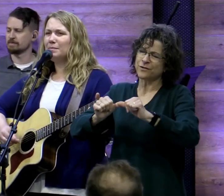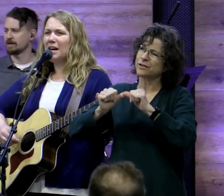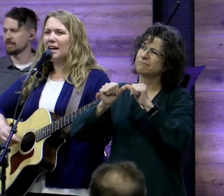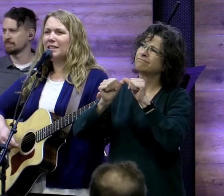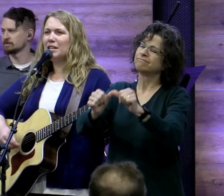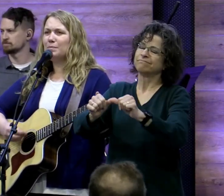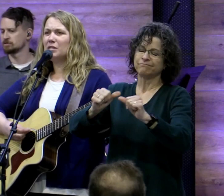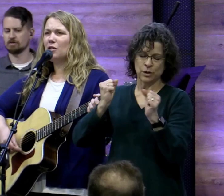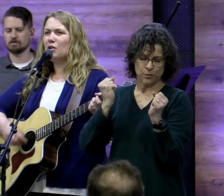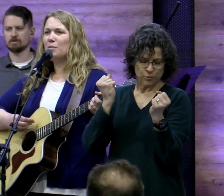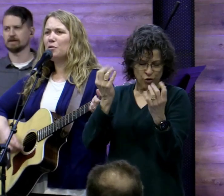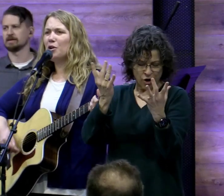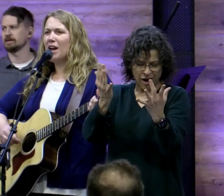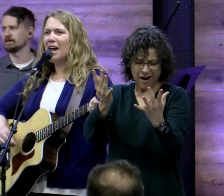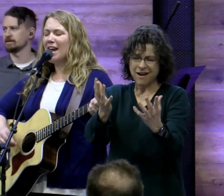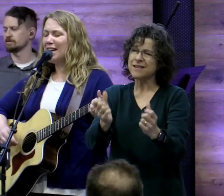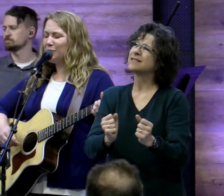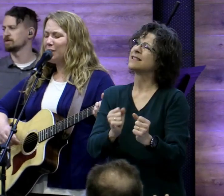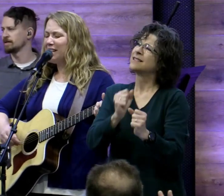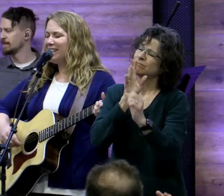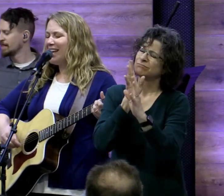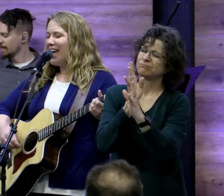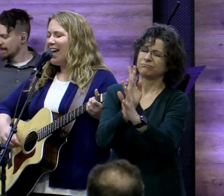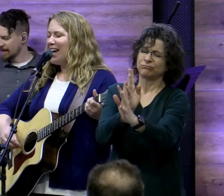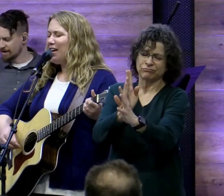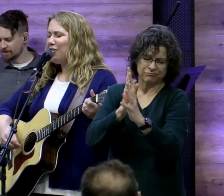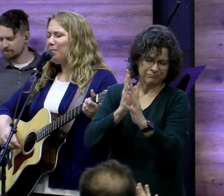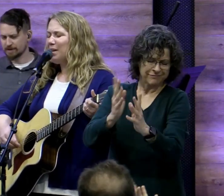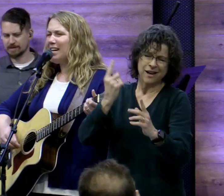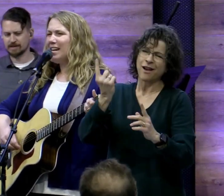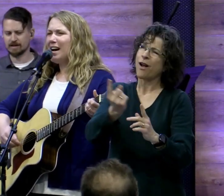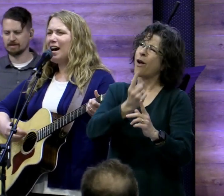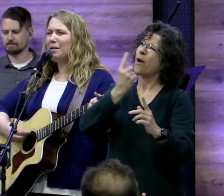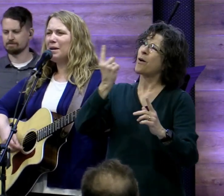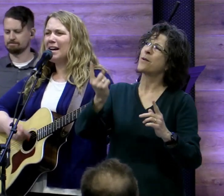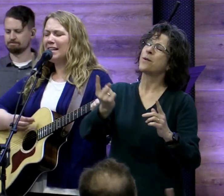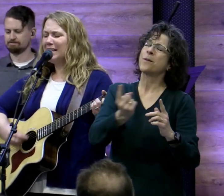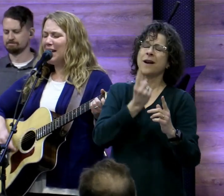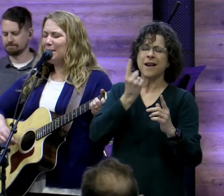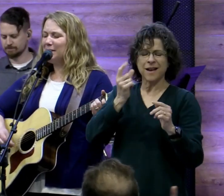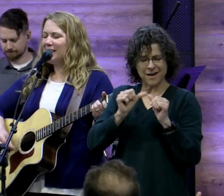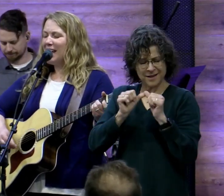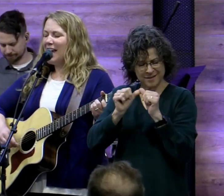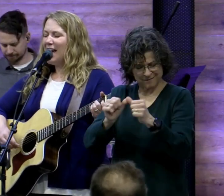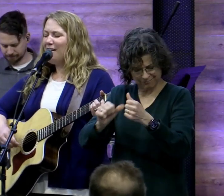on my lips. Your praise will ever be on my lips.